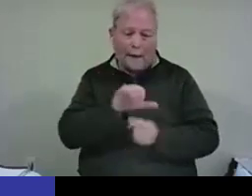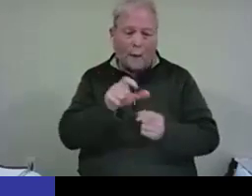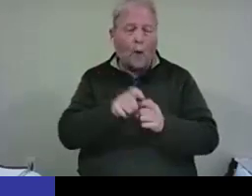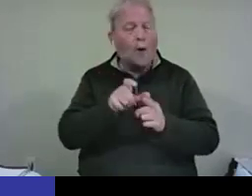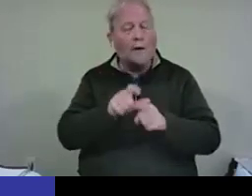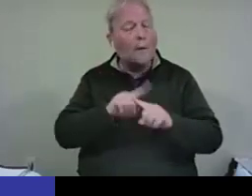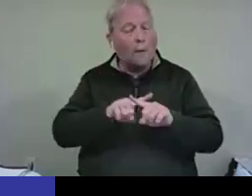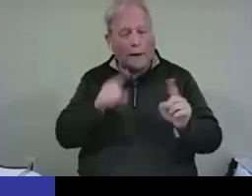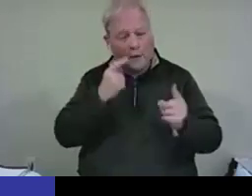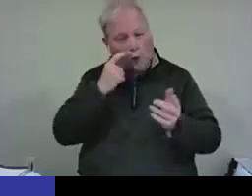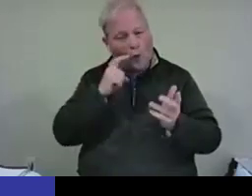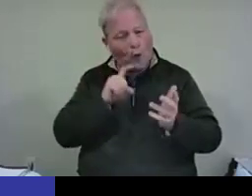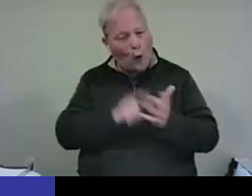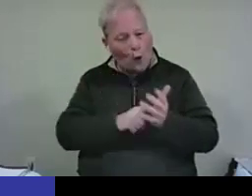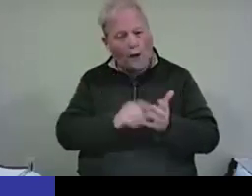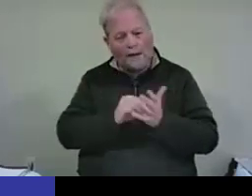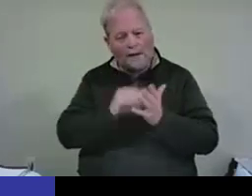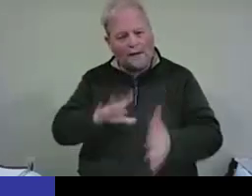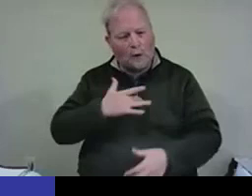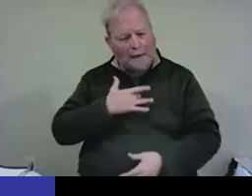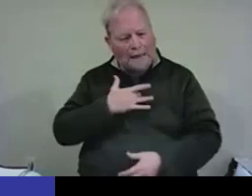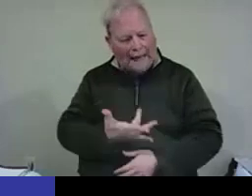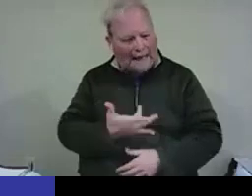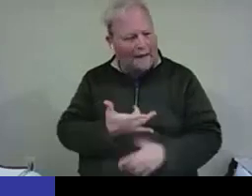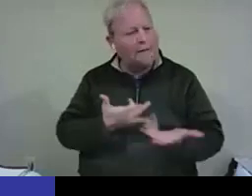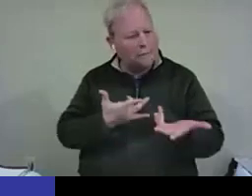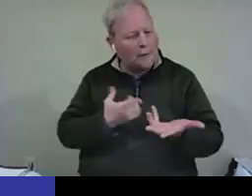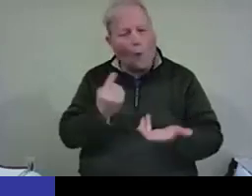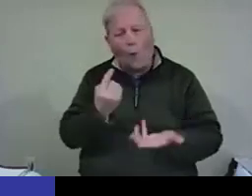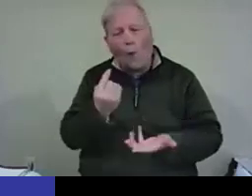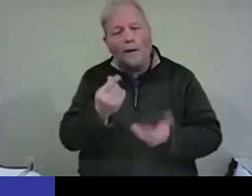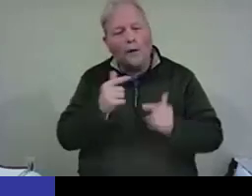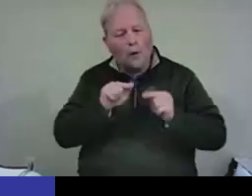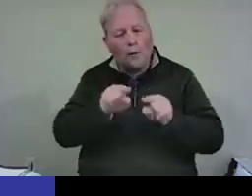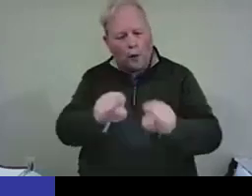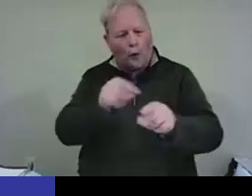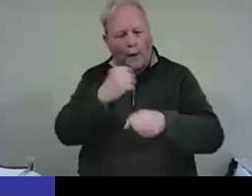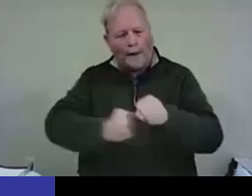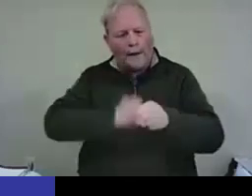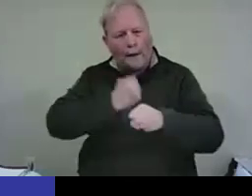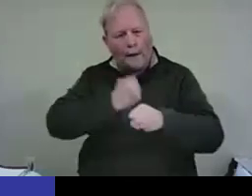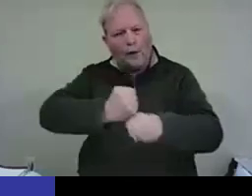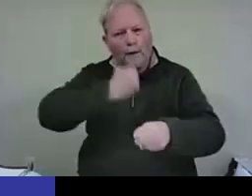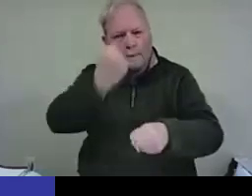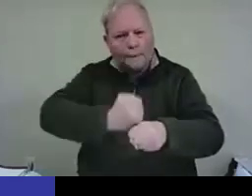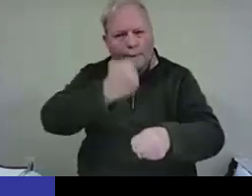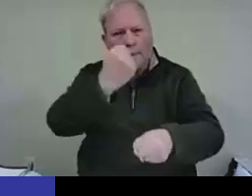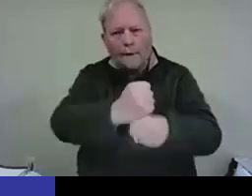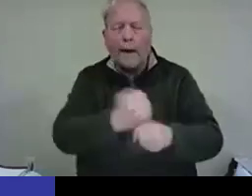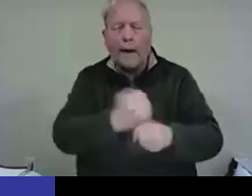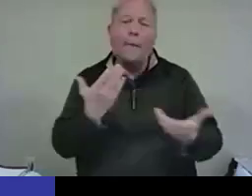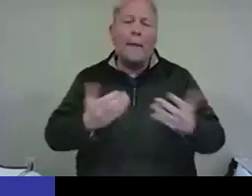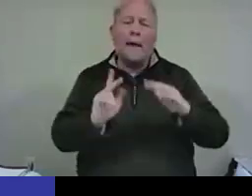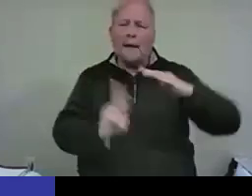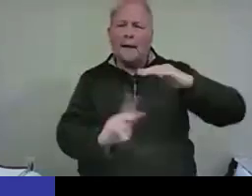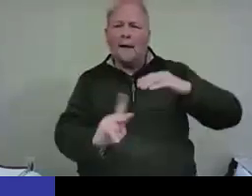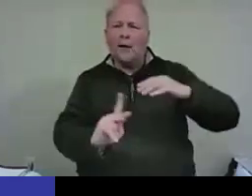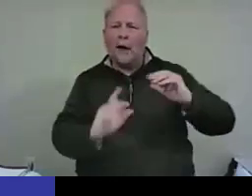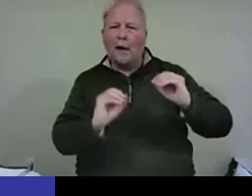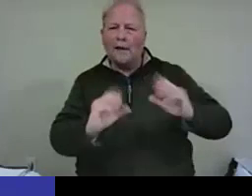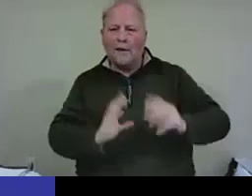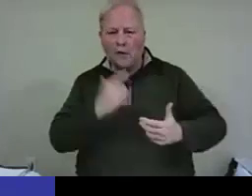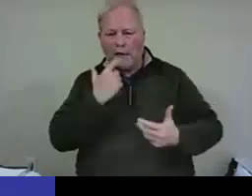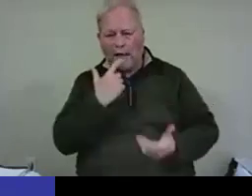traits that the student has exhibited over the course of years. For example, a kindergarten teacher might note that this